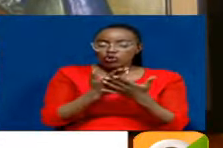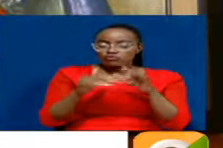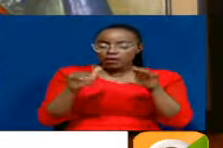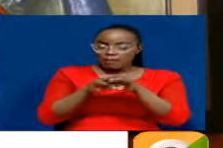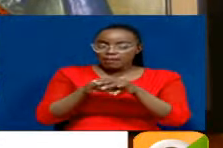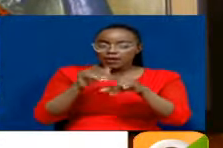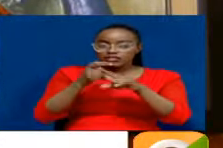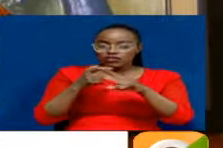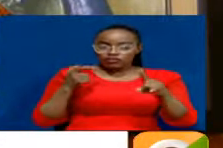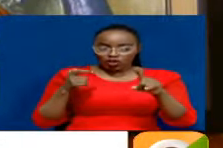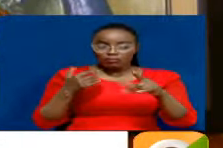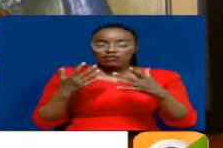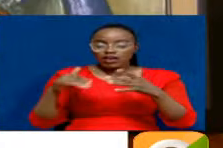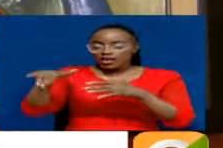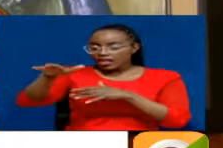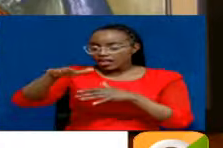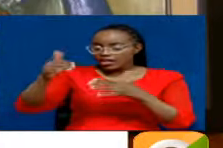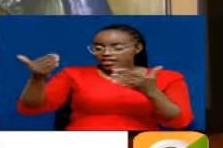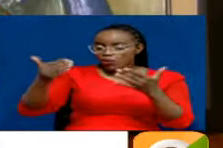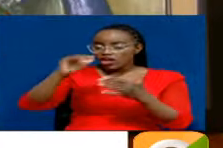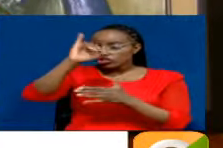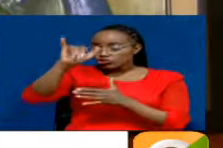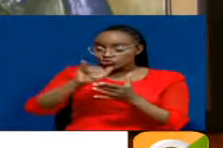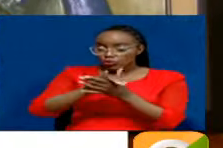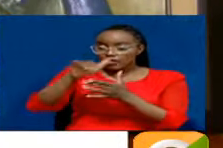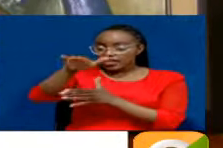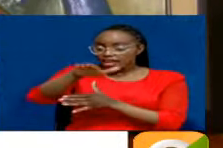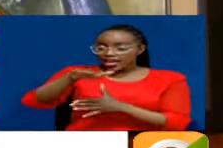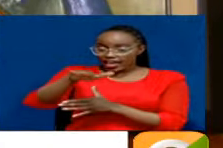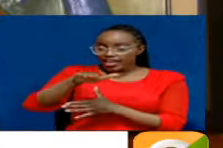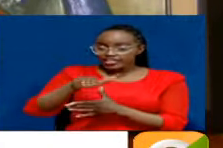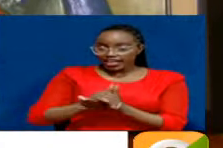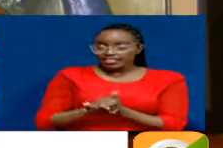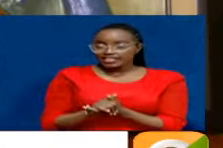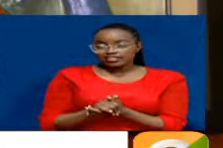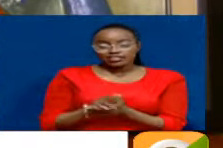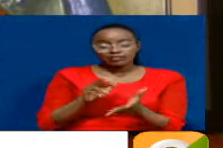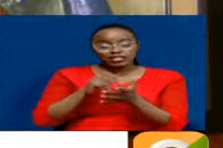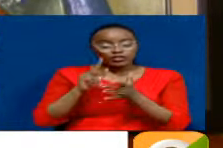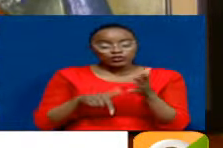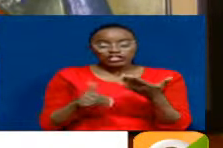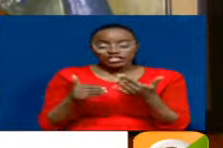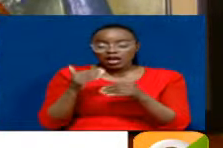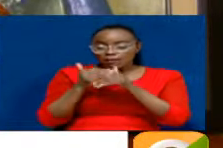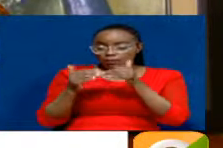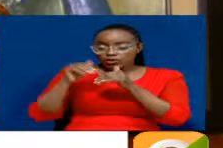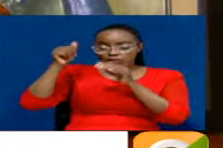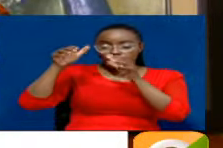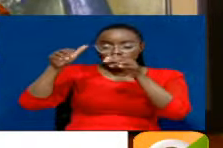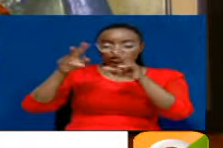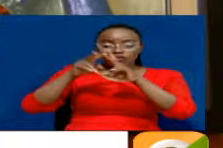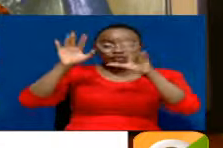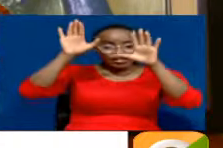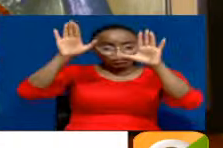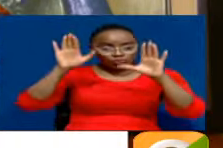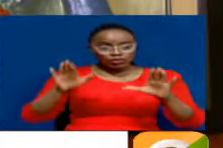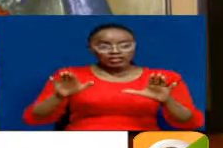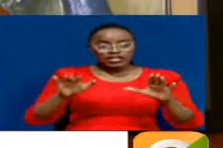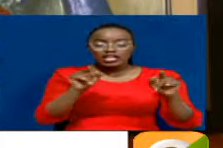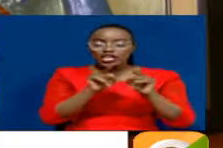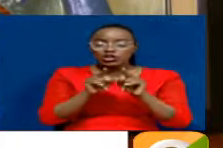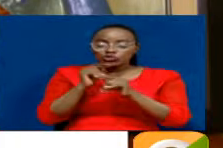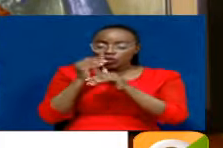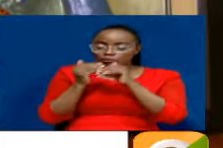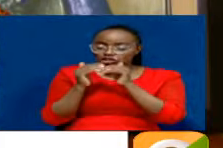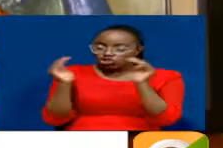from the strongholds of the Jubilee party honchos. So building parties is important. And